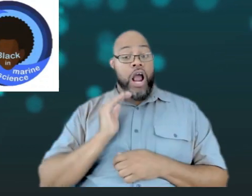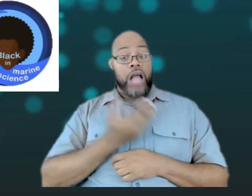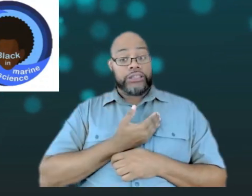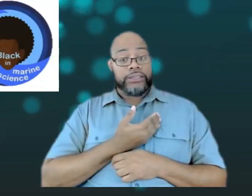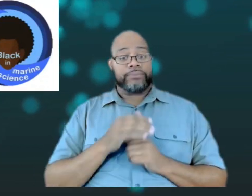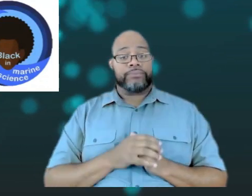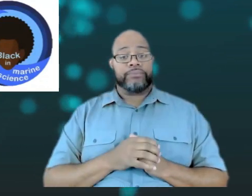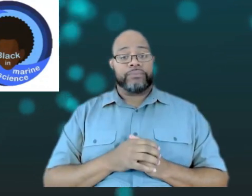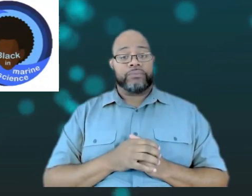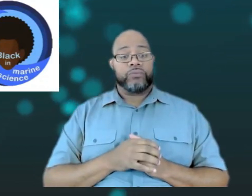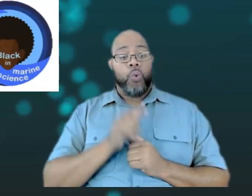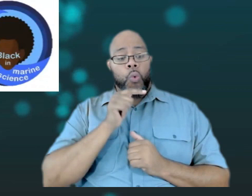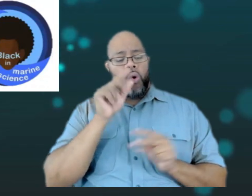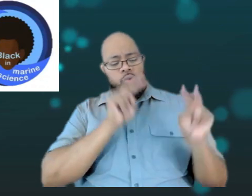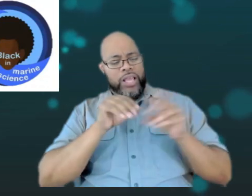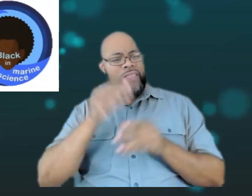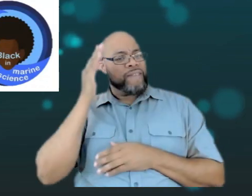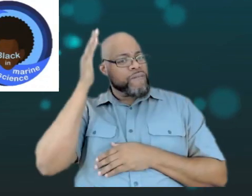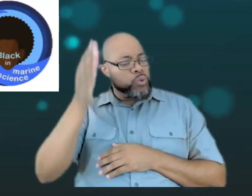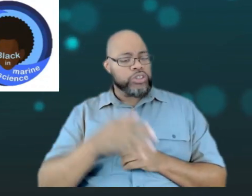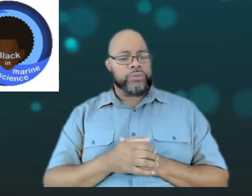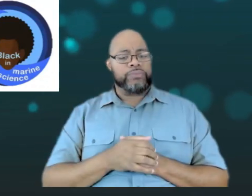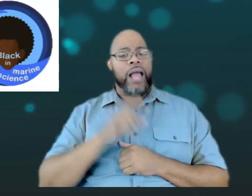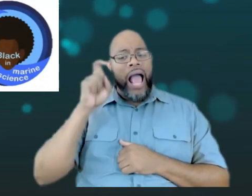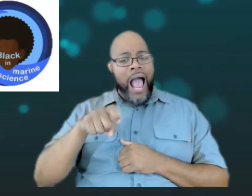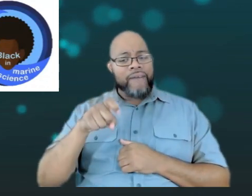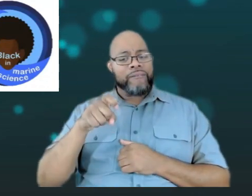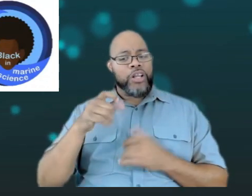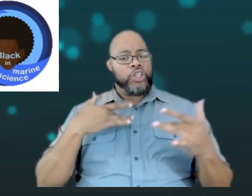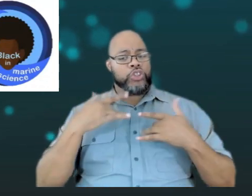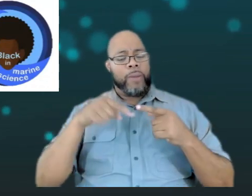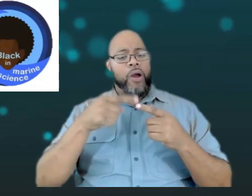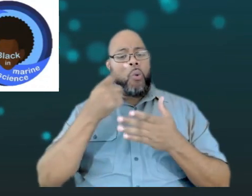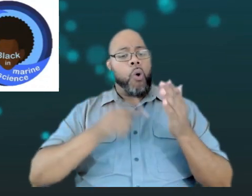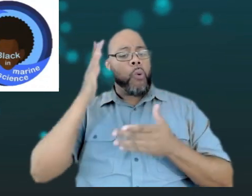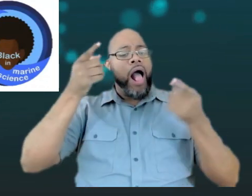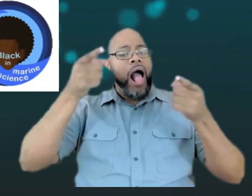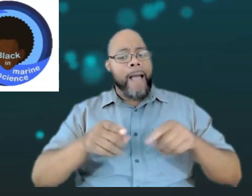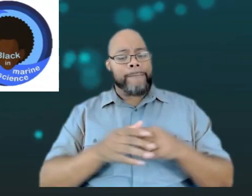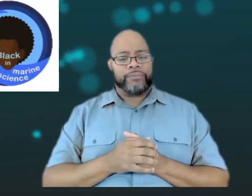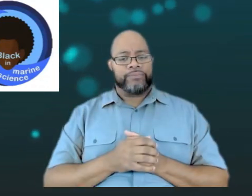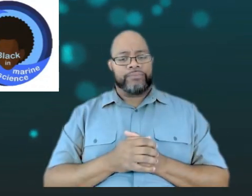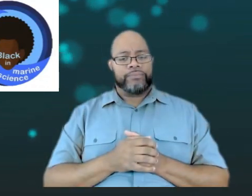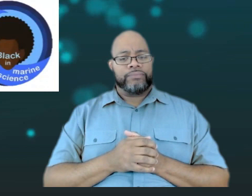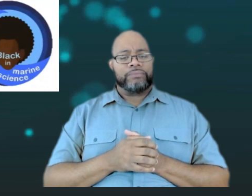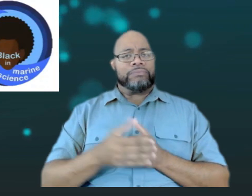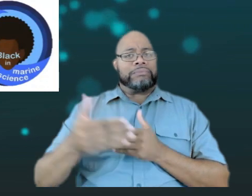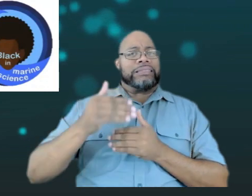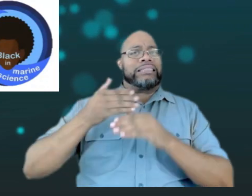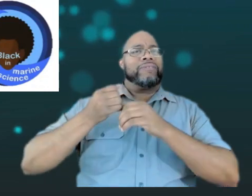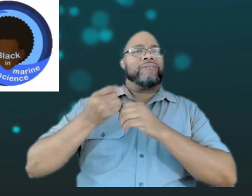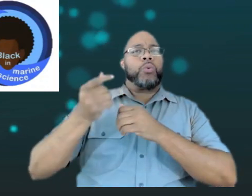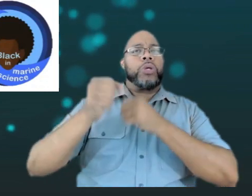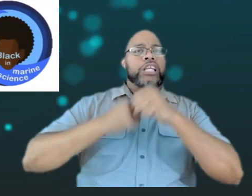us who are looking into the future, we have to be concerned about what will happen in the coming